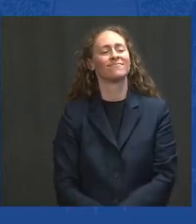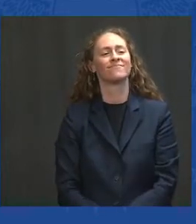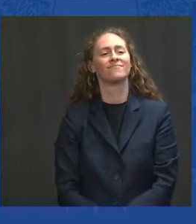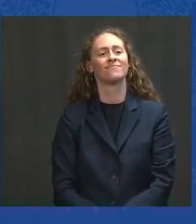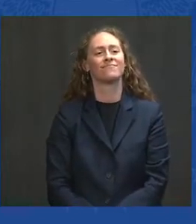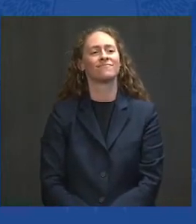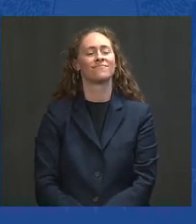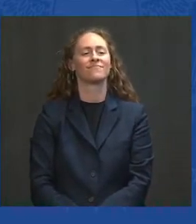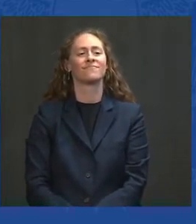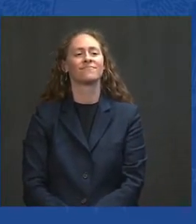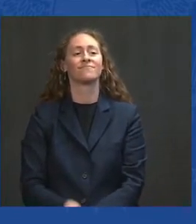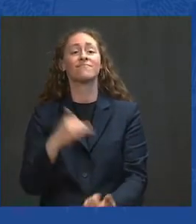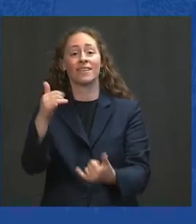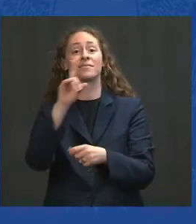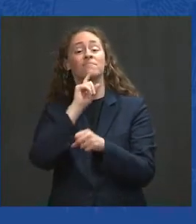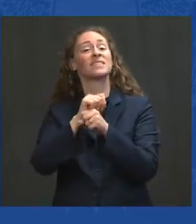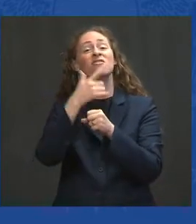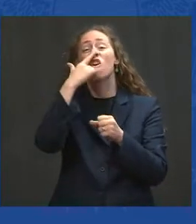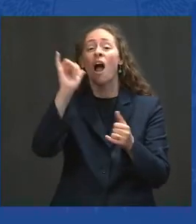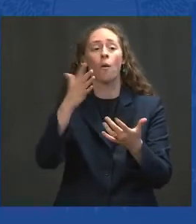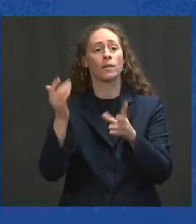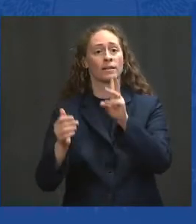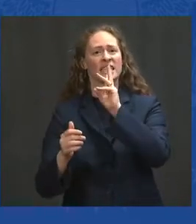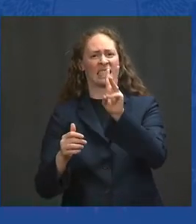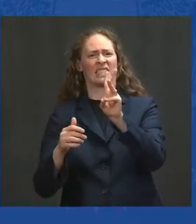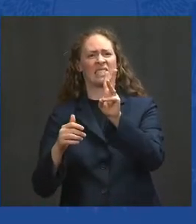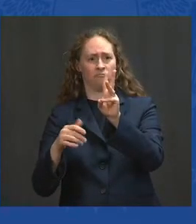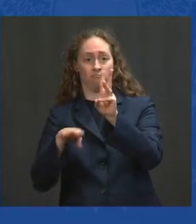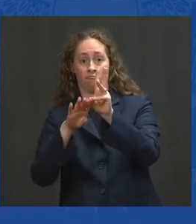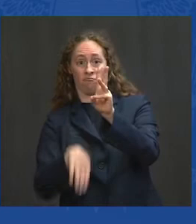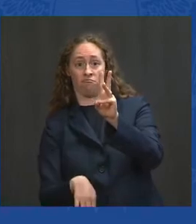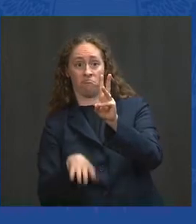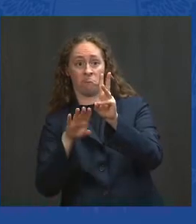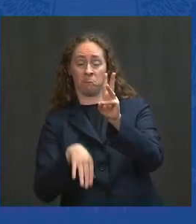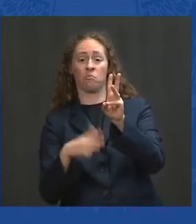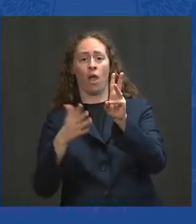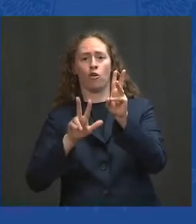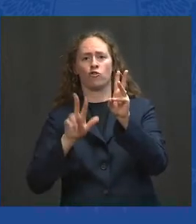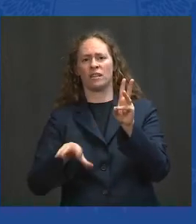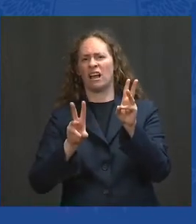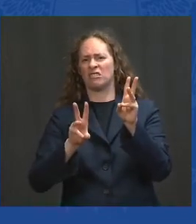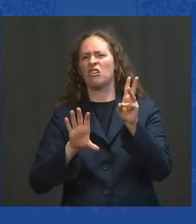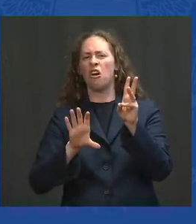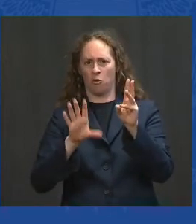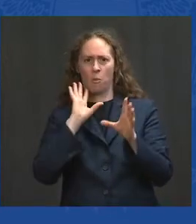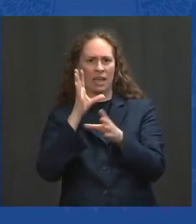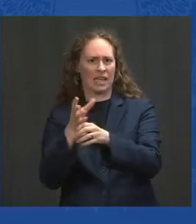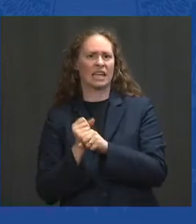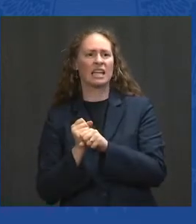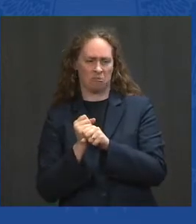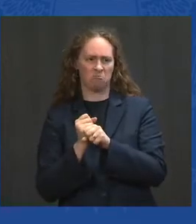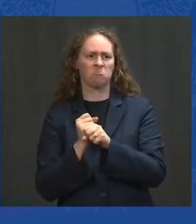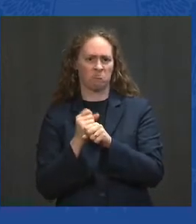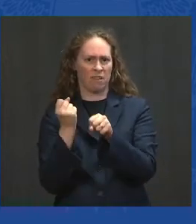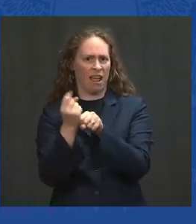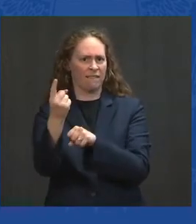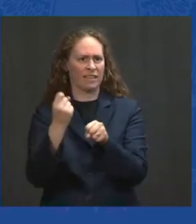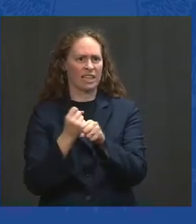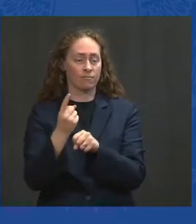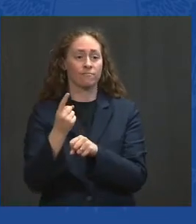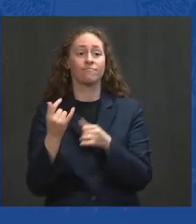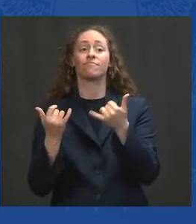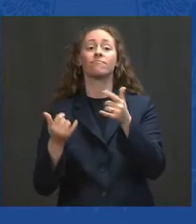6, the parent will get $3,600 a year. For every child 6 to